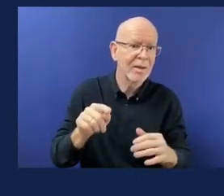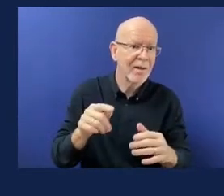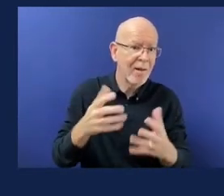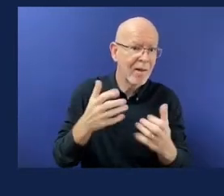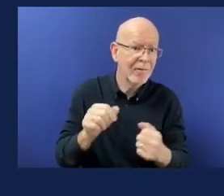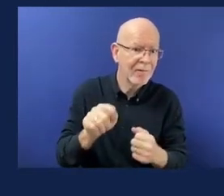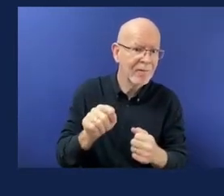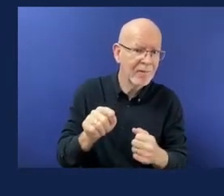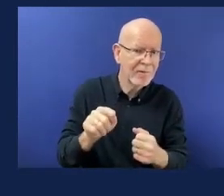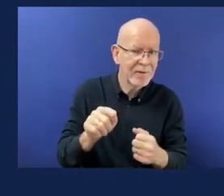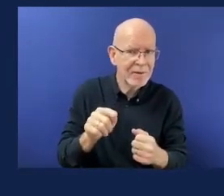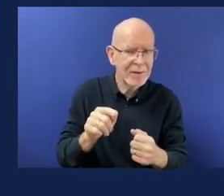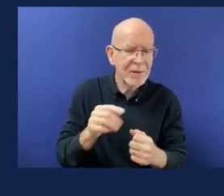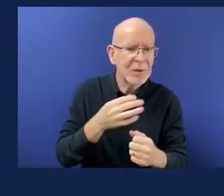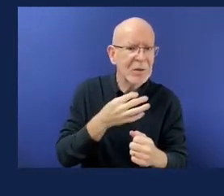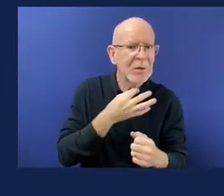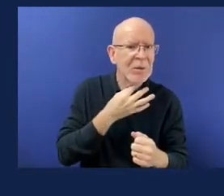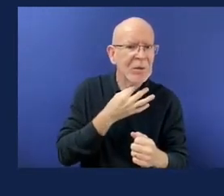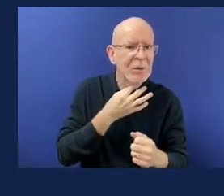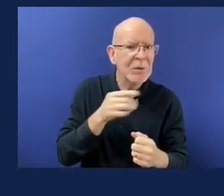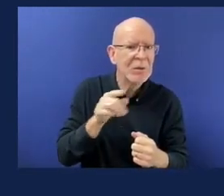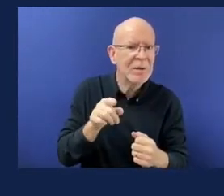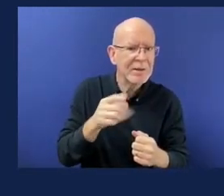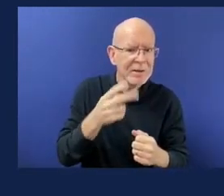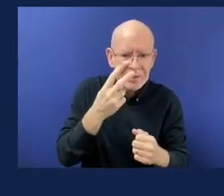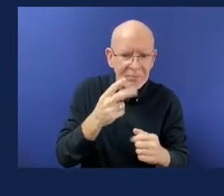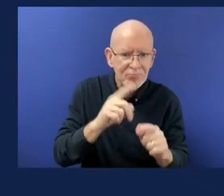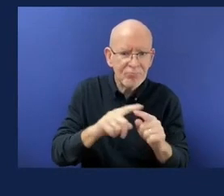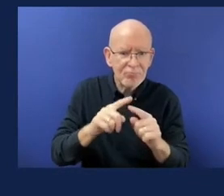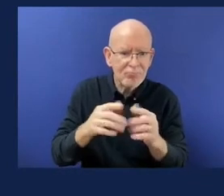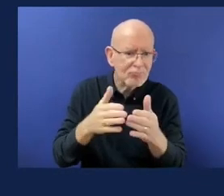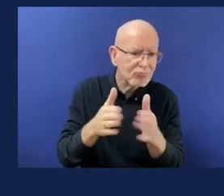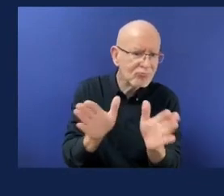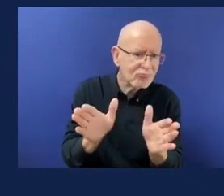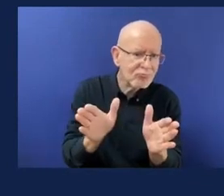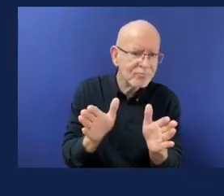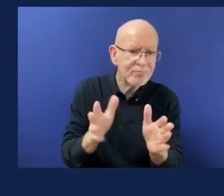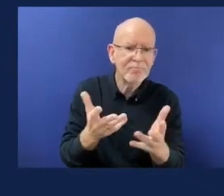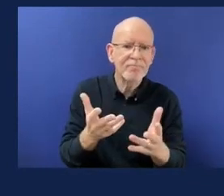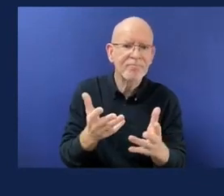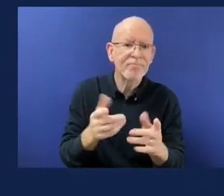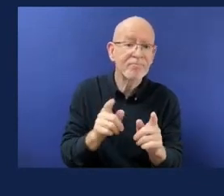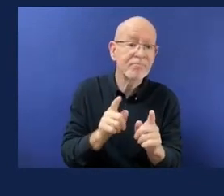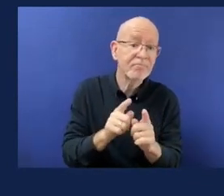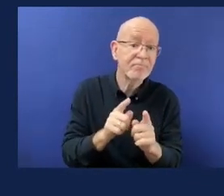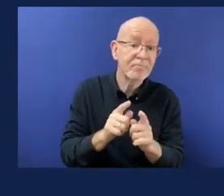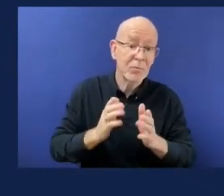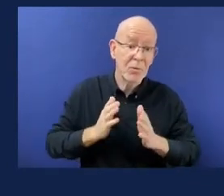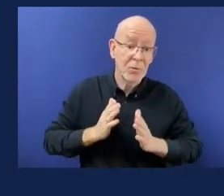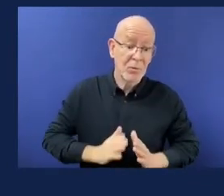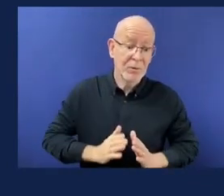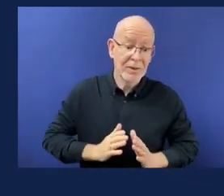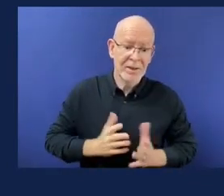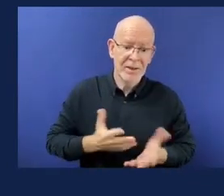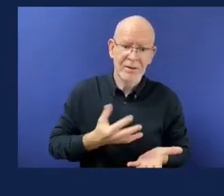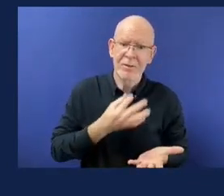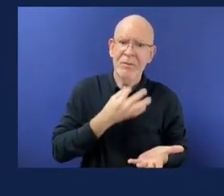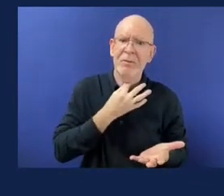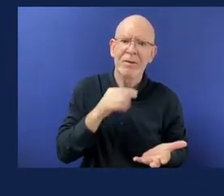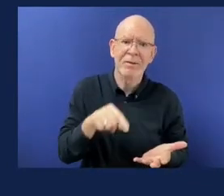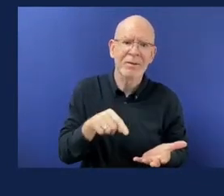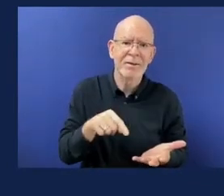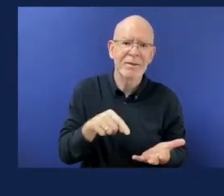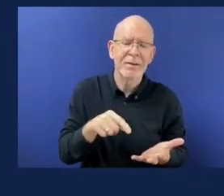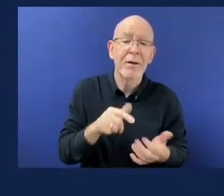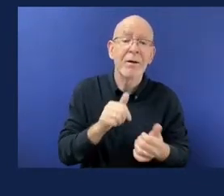well, can promote and protect human rights and inclusivity. But to FIFA, it was very important,